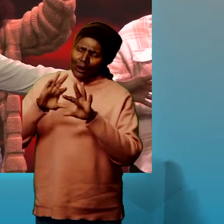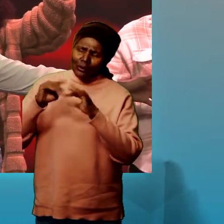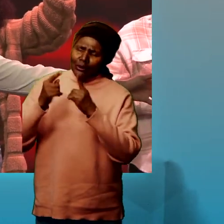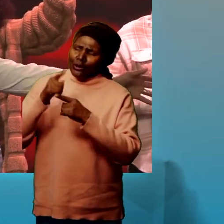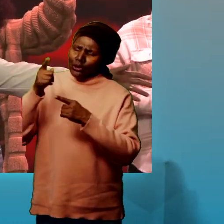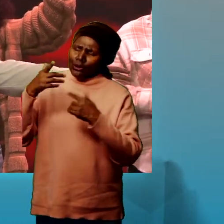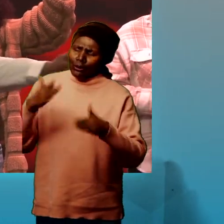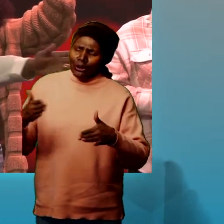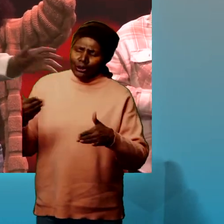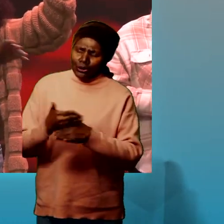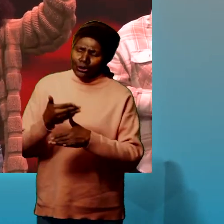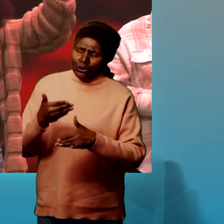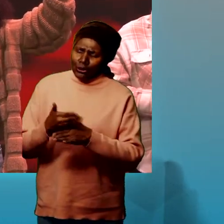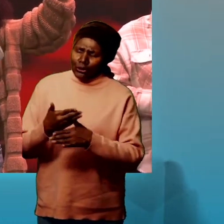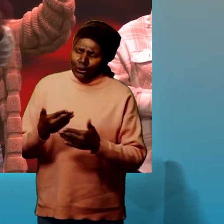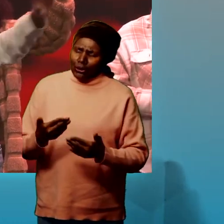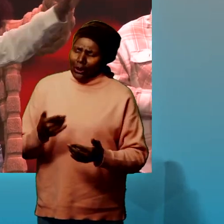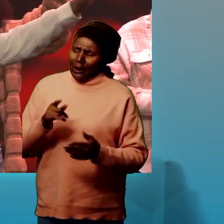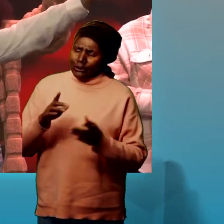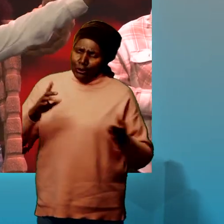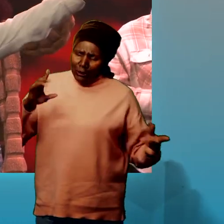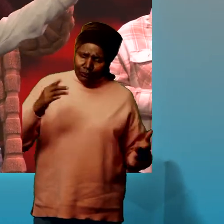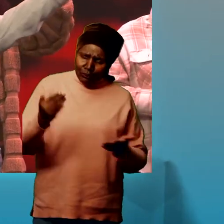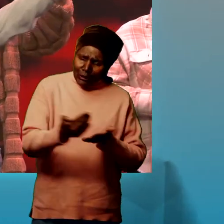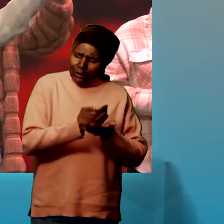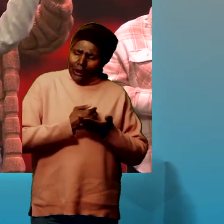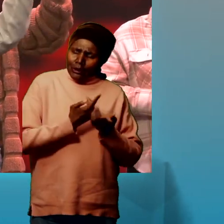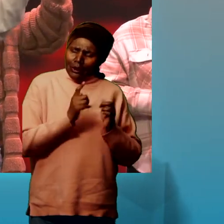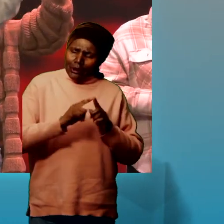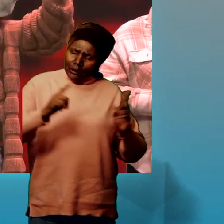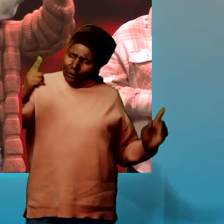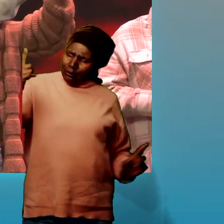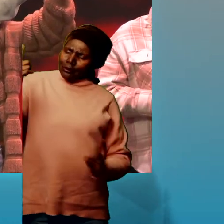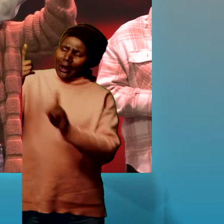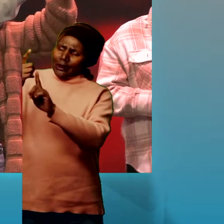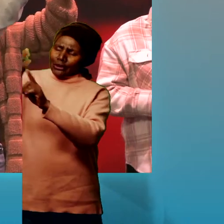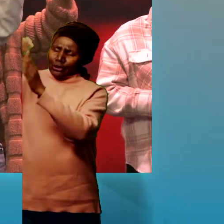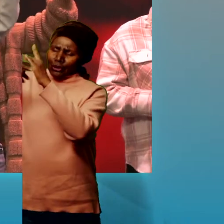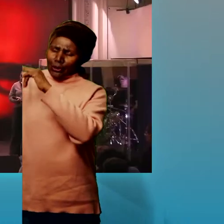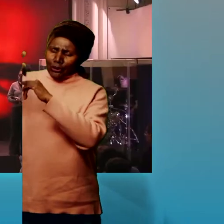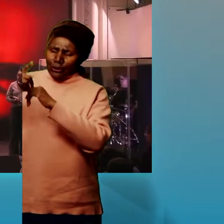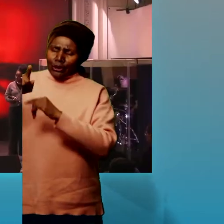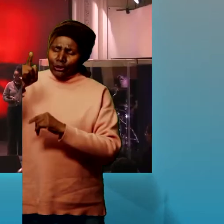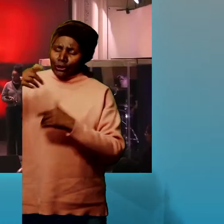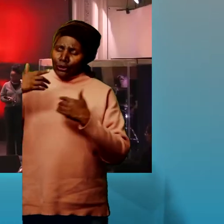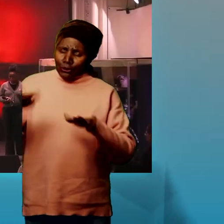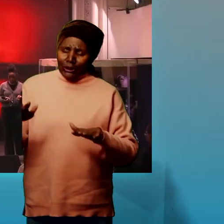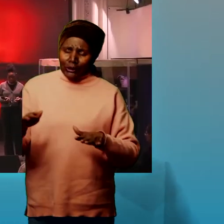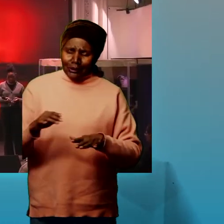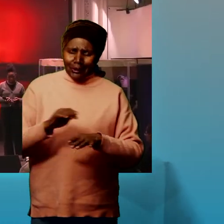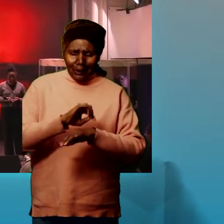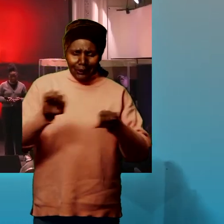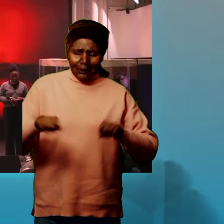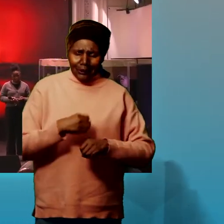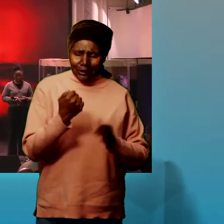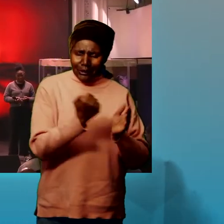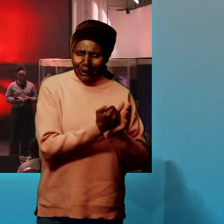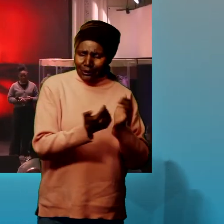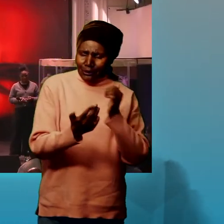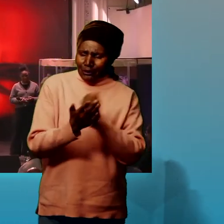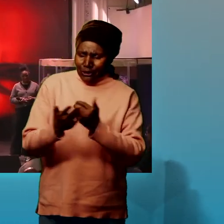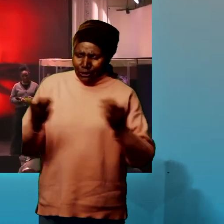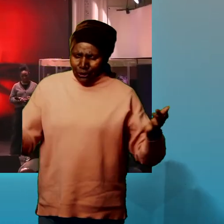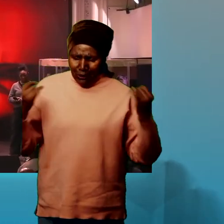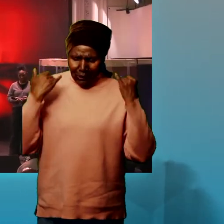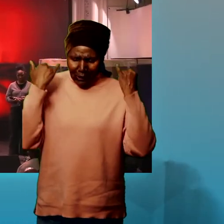you have redeemed us to God. Lord, we want to say thank you, Lord, that you are the sacrificial lamb, Lord, who poured out your blood for the sins of all mankind,